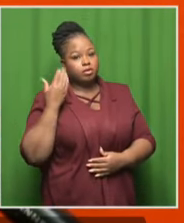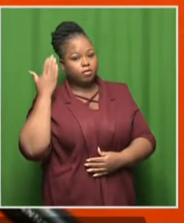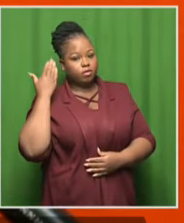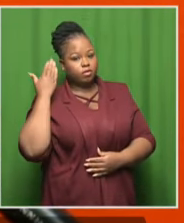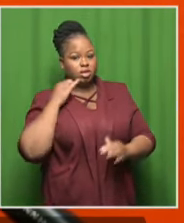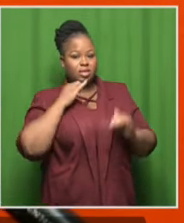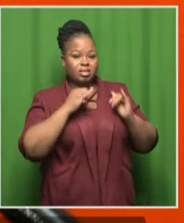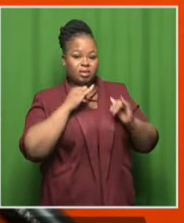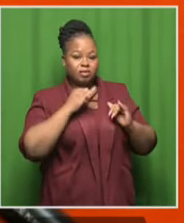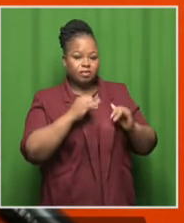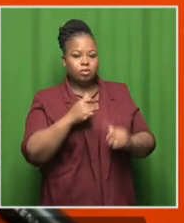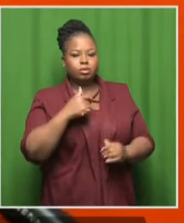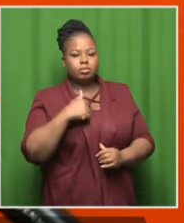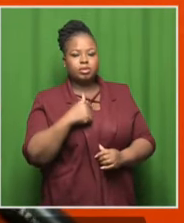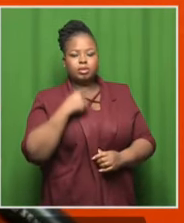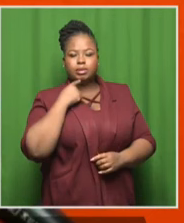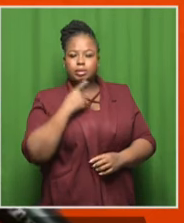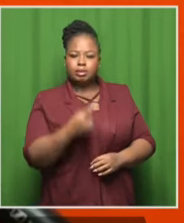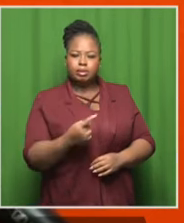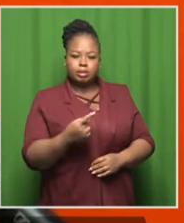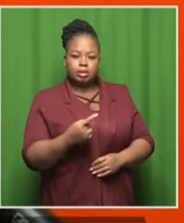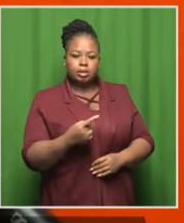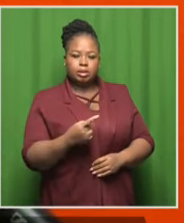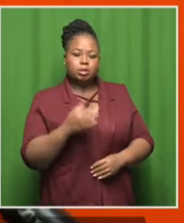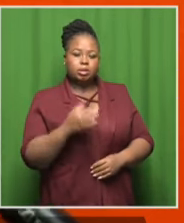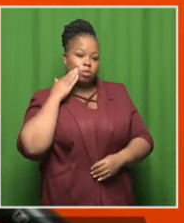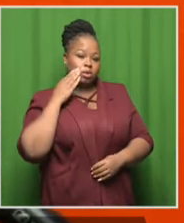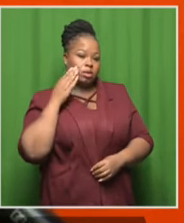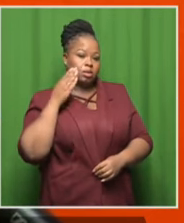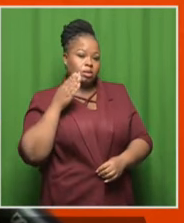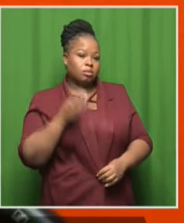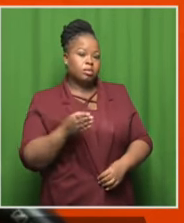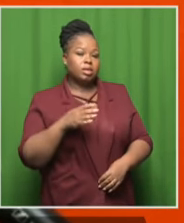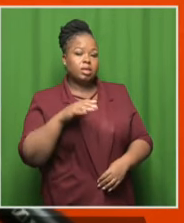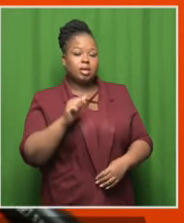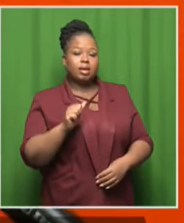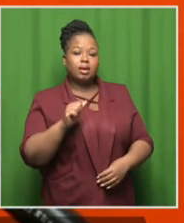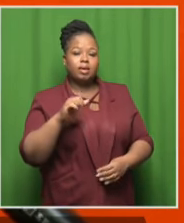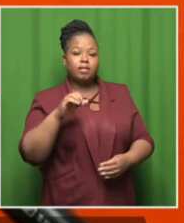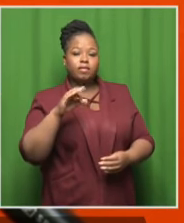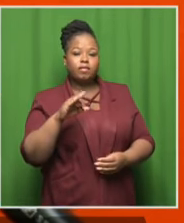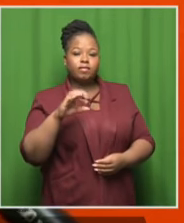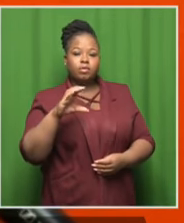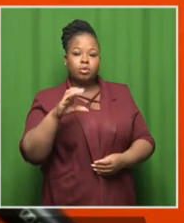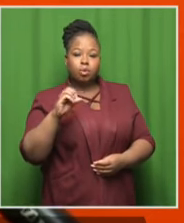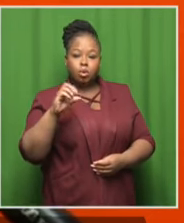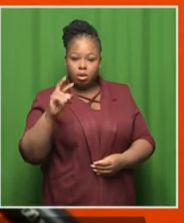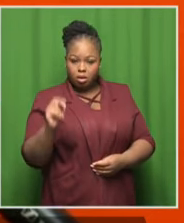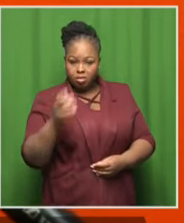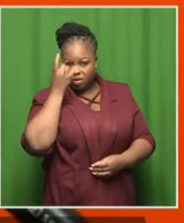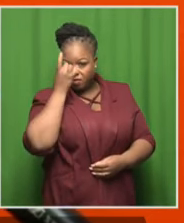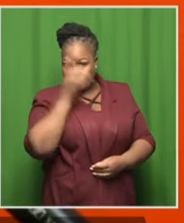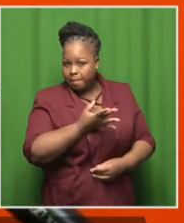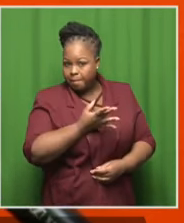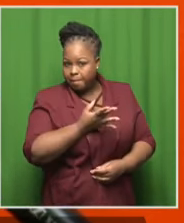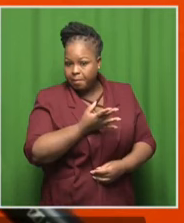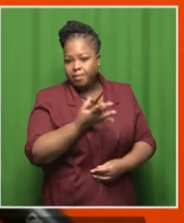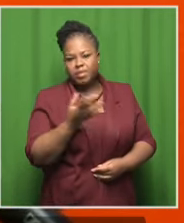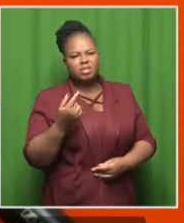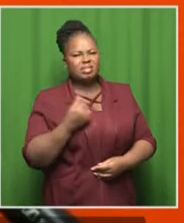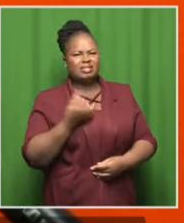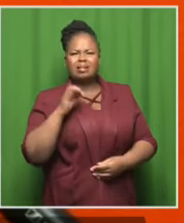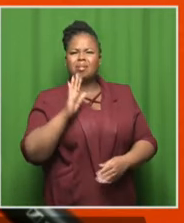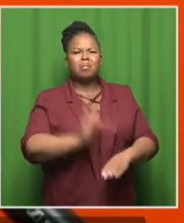I said when he came third year at AFCON, then I said, Ronwen, I don't know what can you still